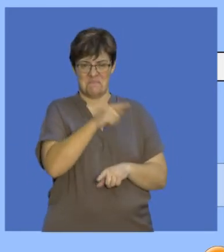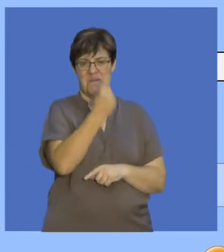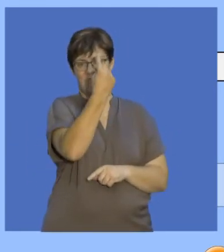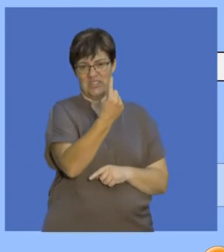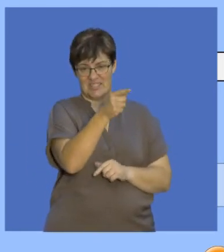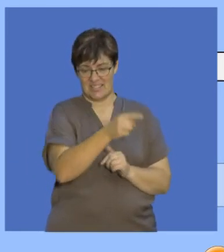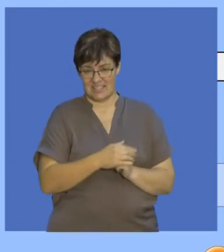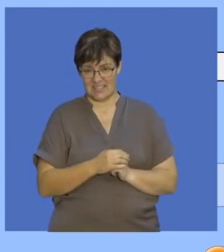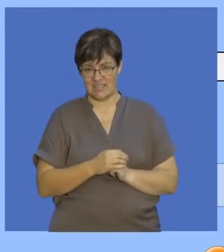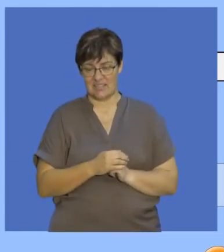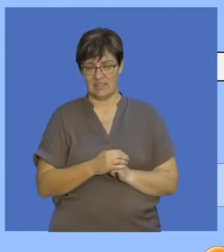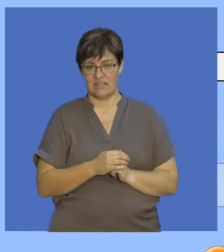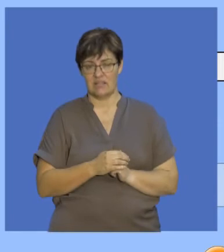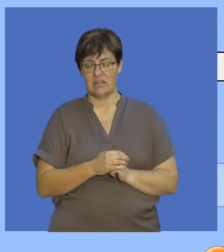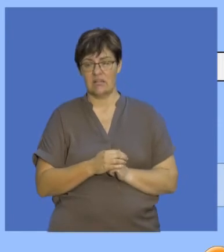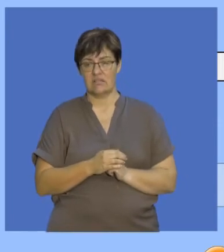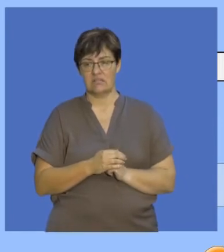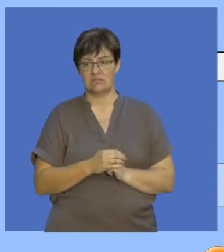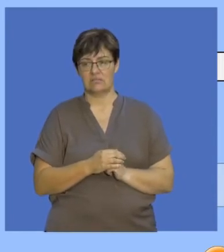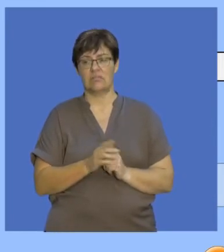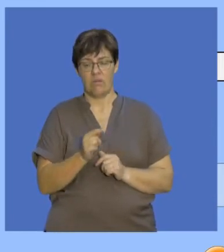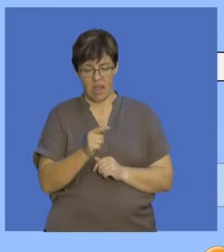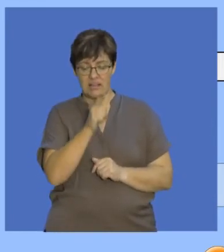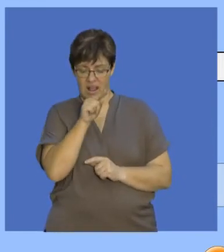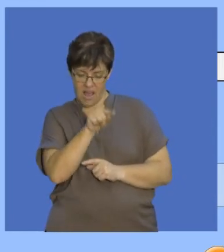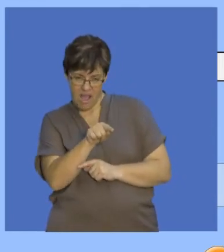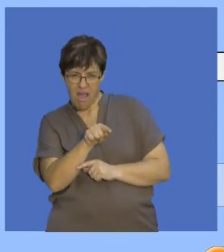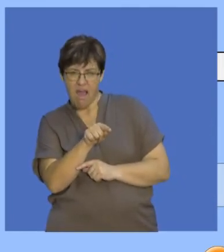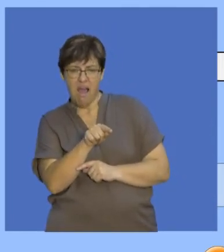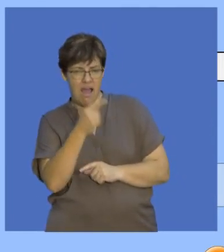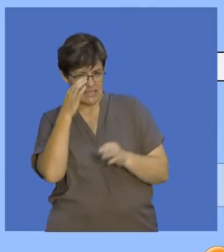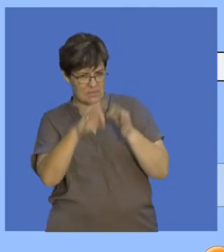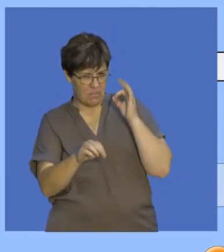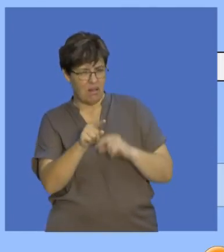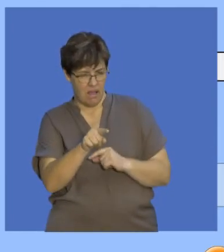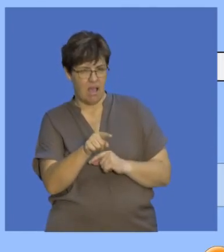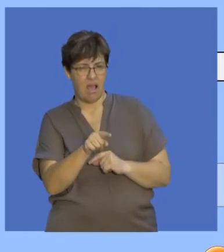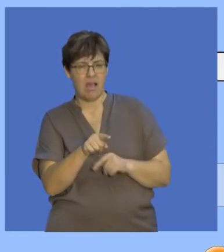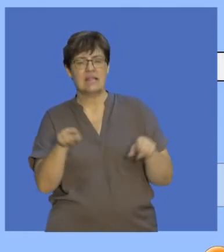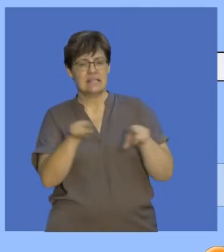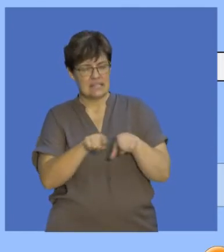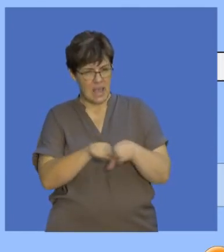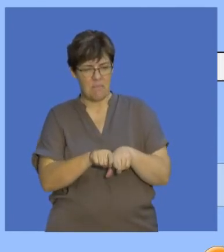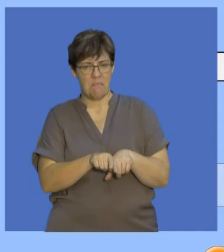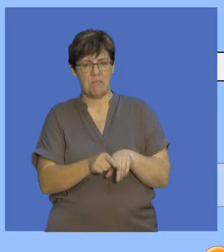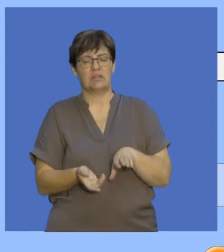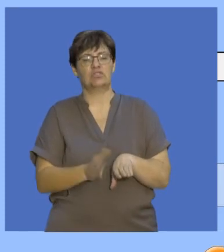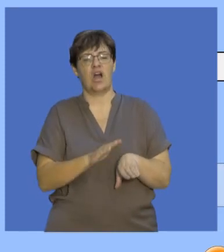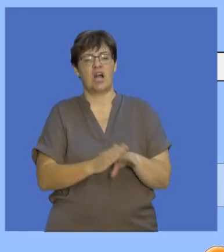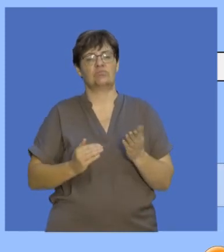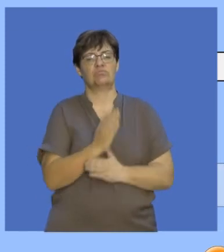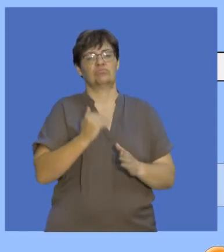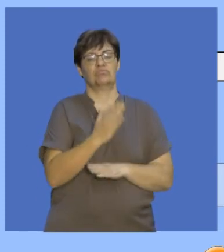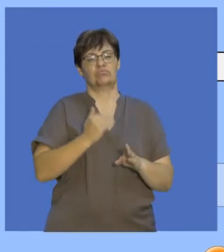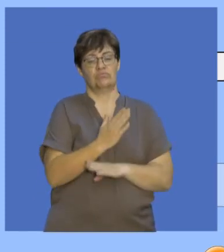the first ammeter. So in other words, we can also tell from this simple circuit that there's the same number of charges